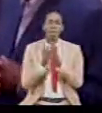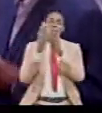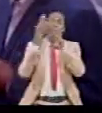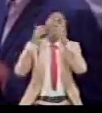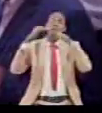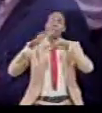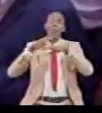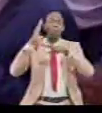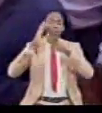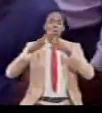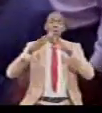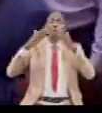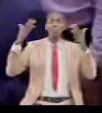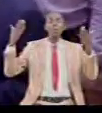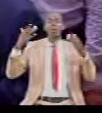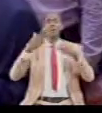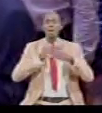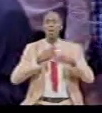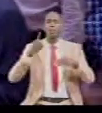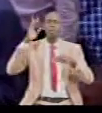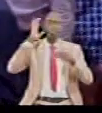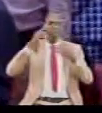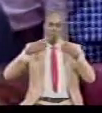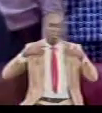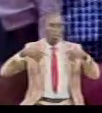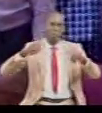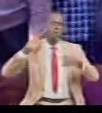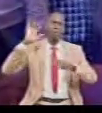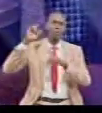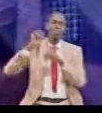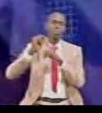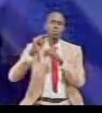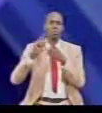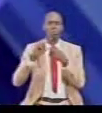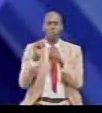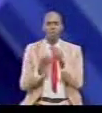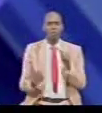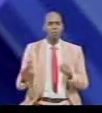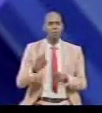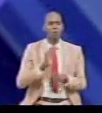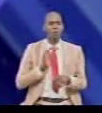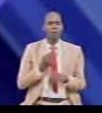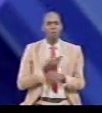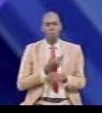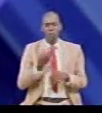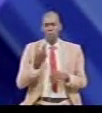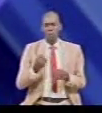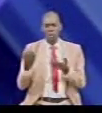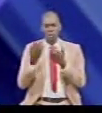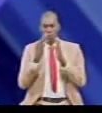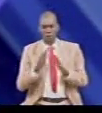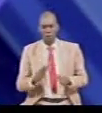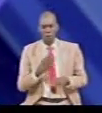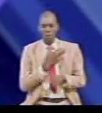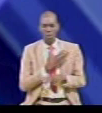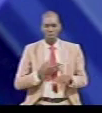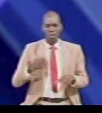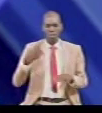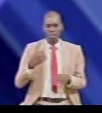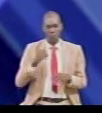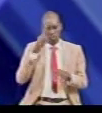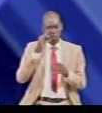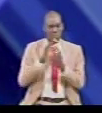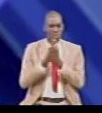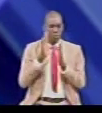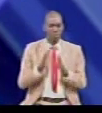and declare his word unto every one of us, the servants and the saints of God, that tonight heaven will